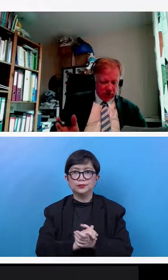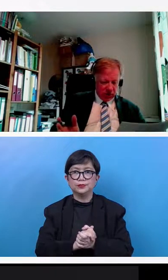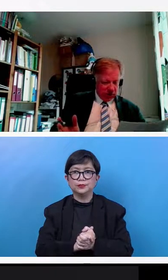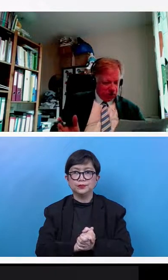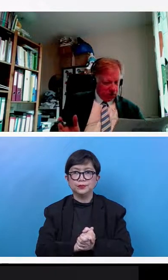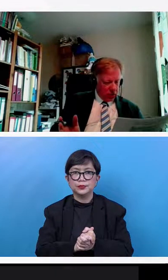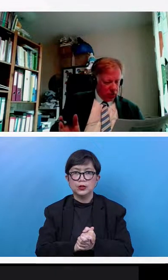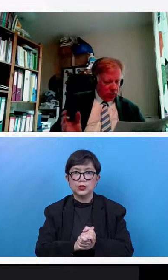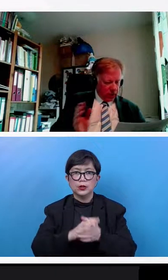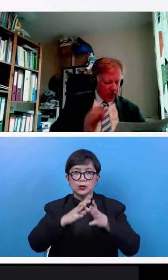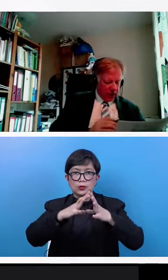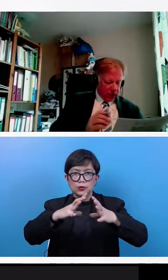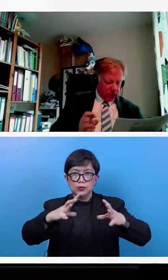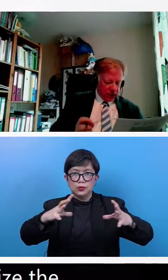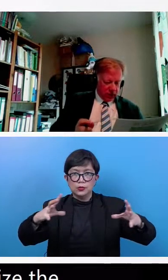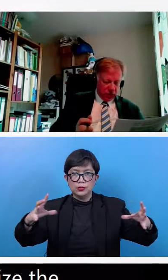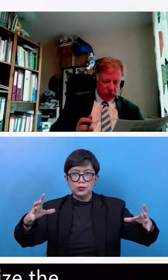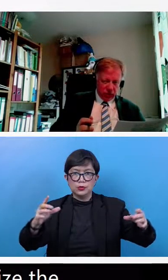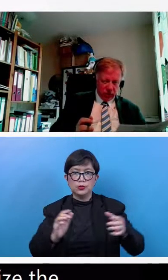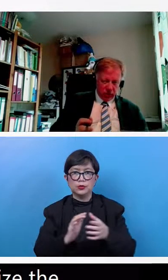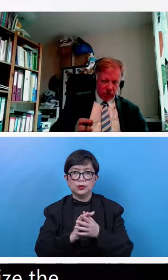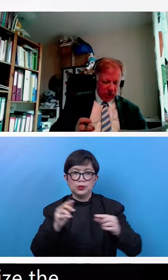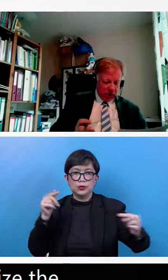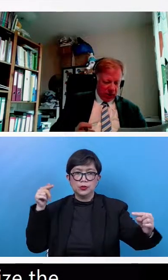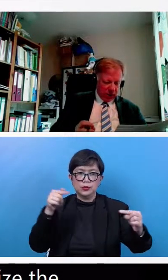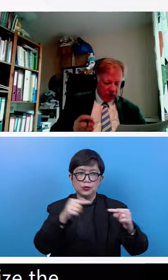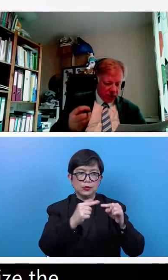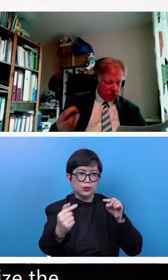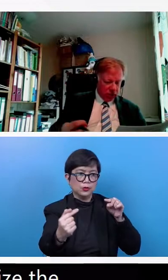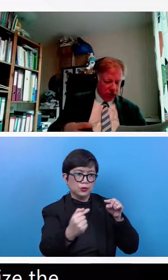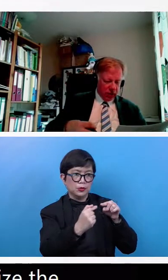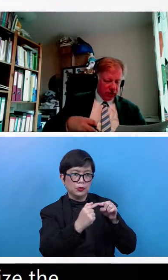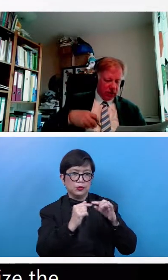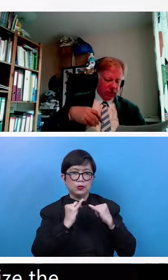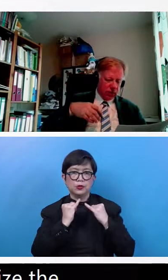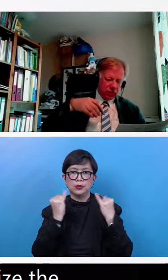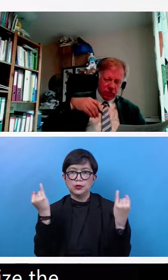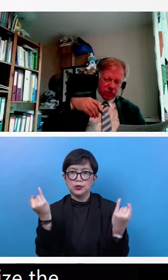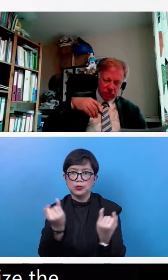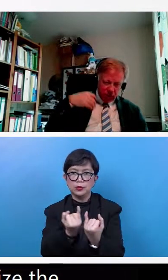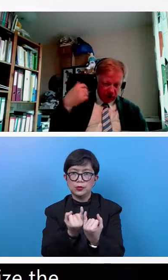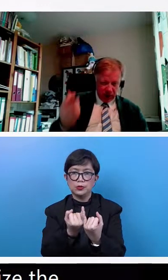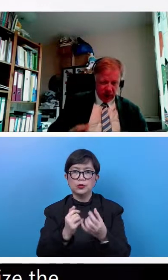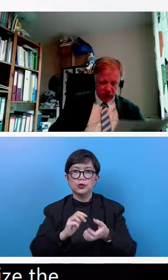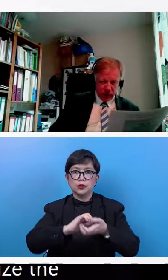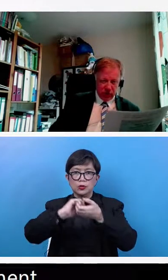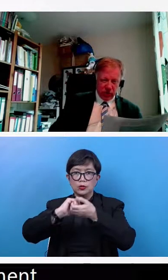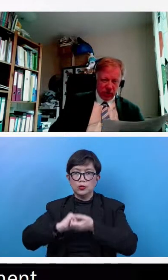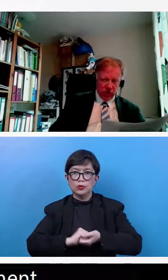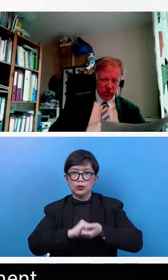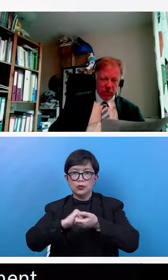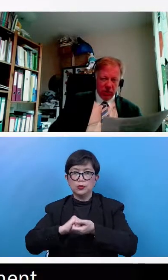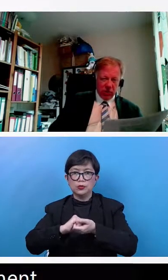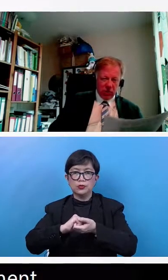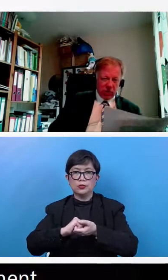links with other institutions like regional organizations, like regional